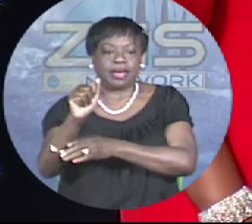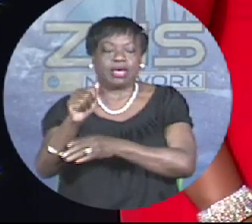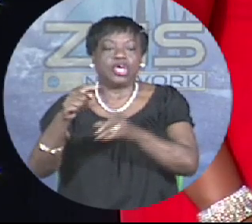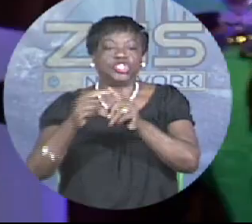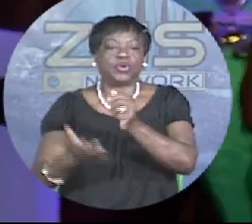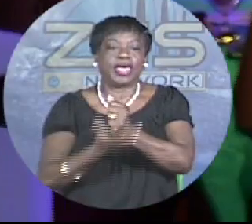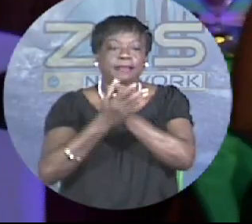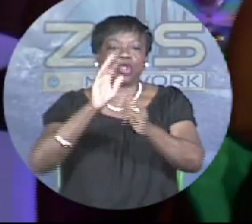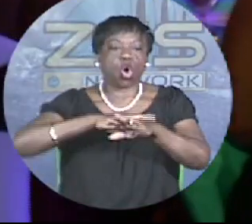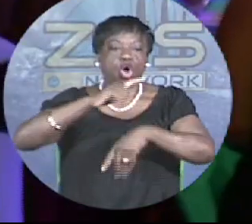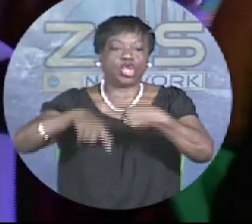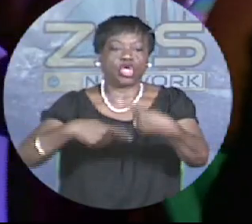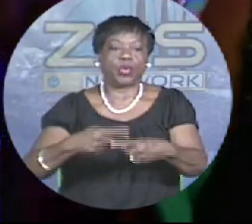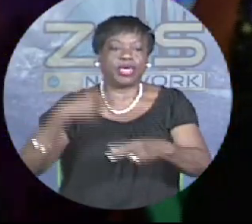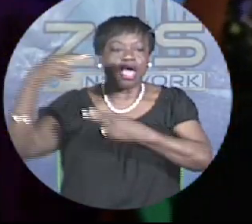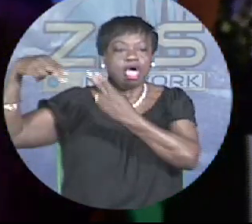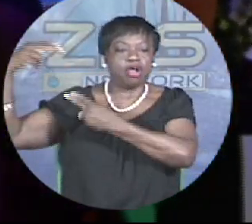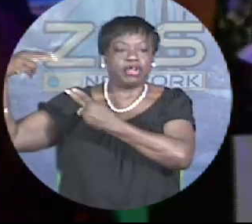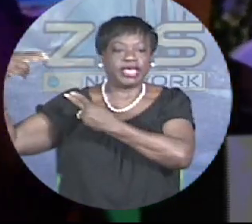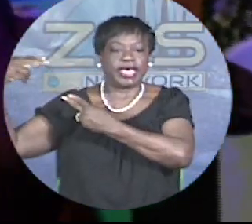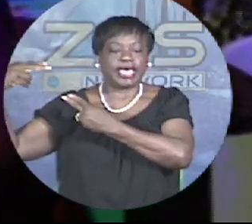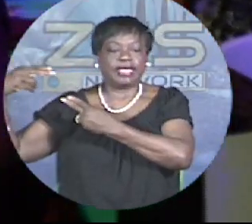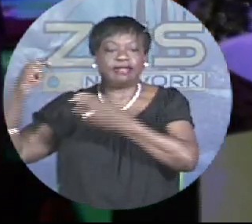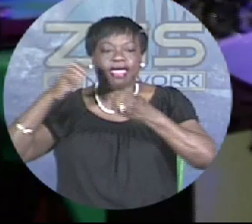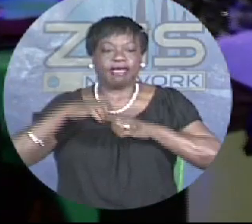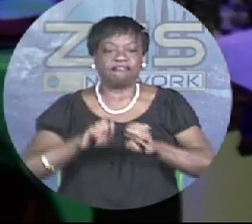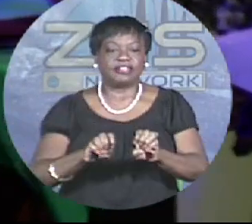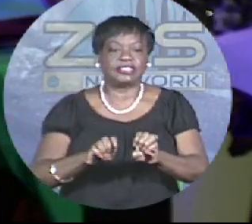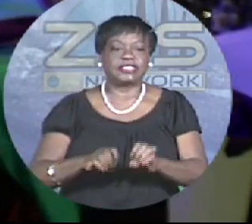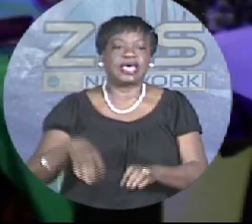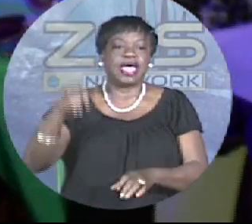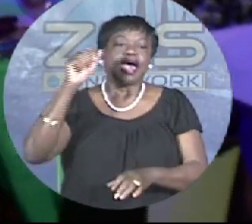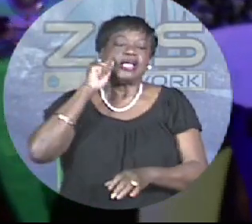ongoing hurricane recovery efforts. Altavi's Munnings, ZNS Network News.